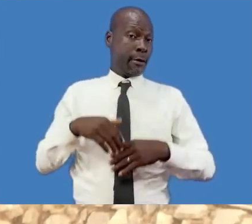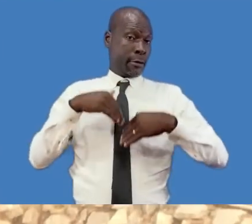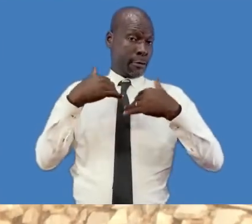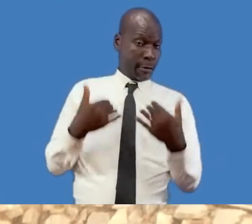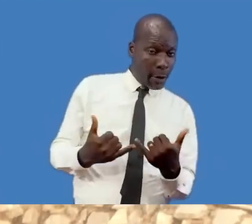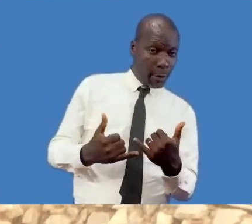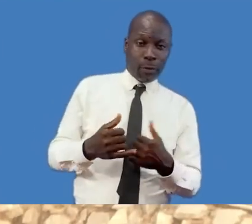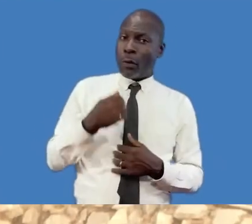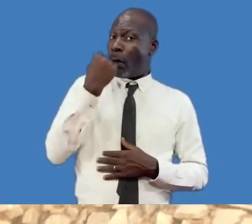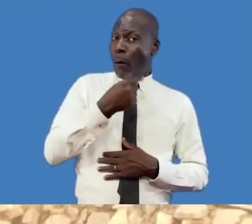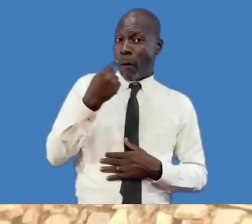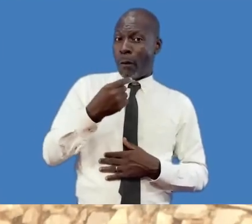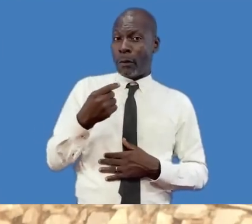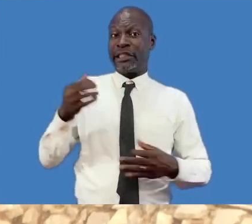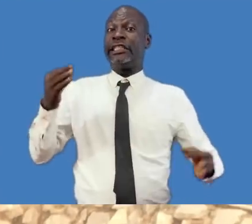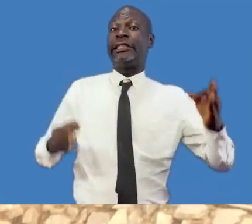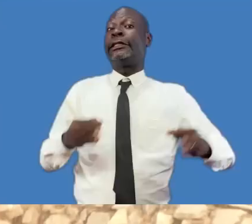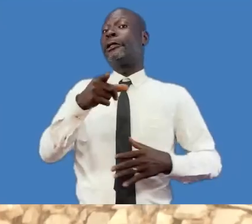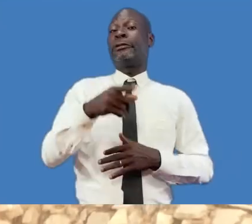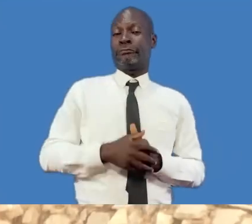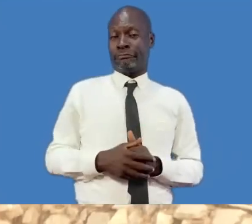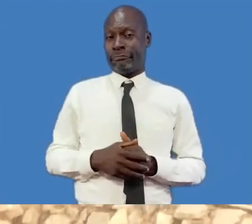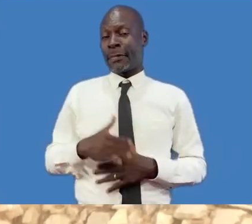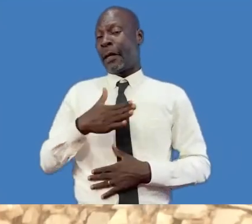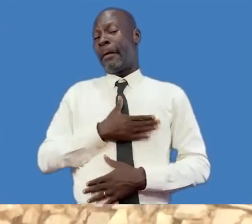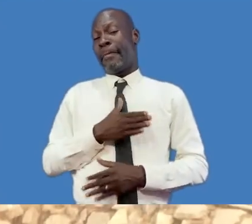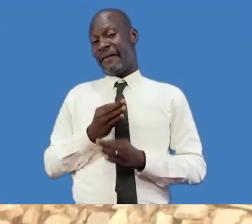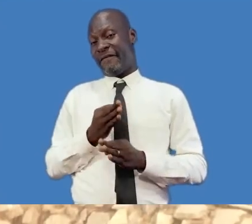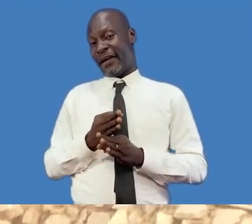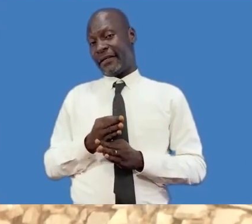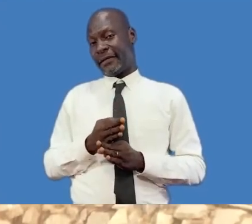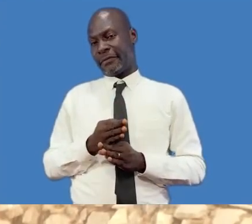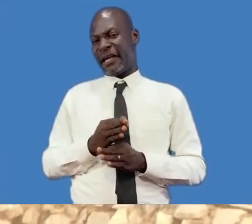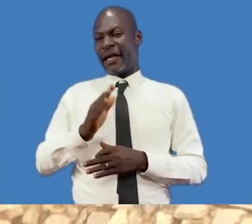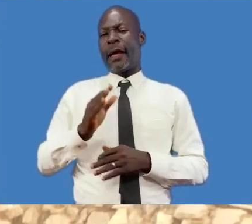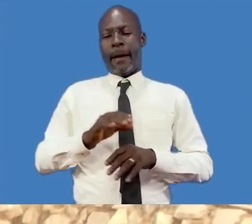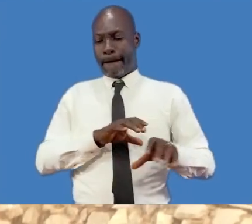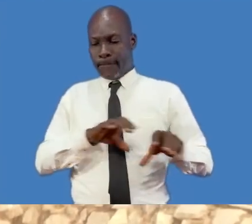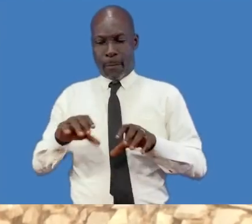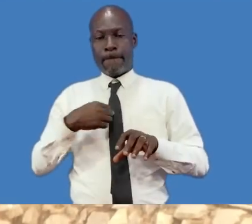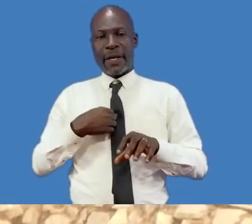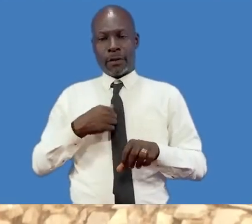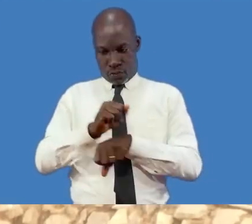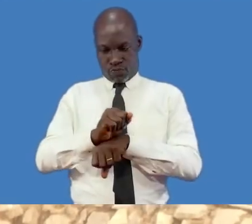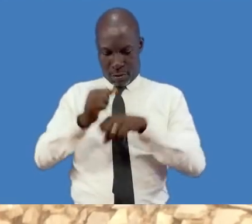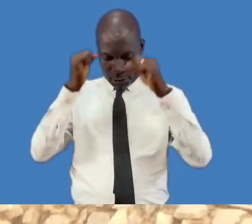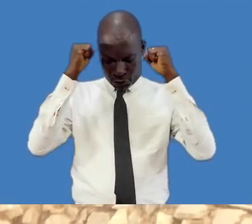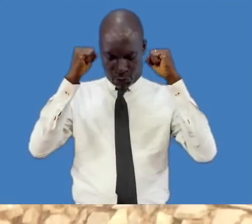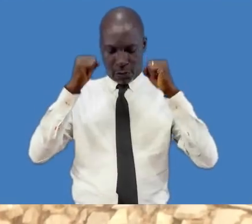kɔndɛm wo ho a, hɔ a na ɛbɛbu wo bem. Me gyidie nti ɛmmuvu me ɛma meyɛ nneɛma bi ɛwɔ asase